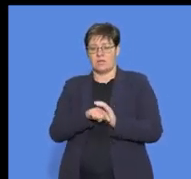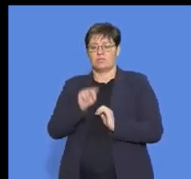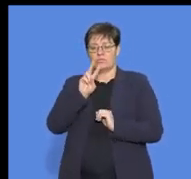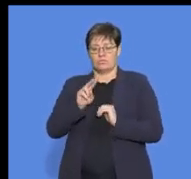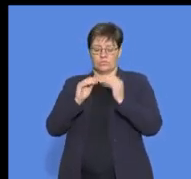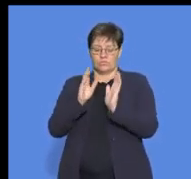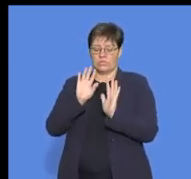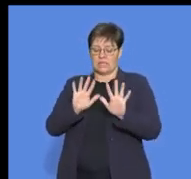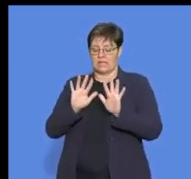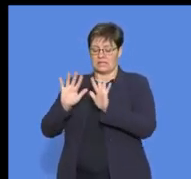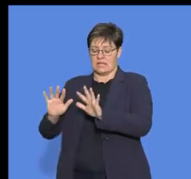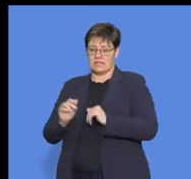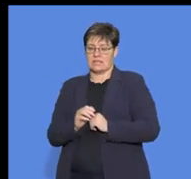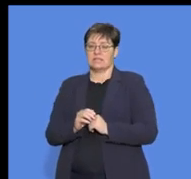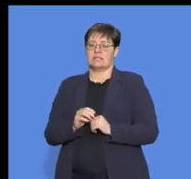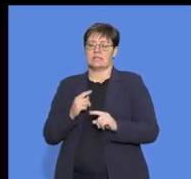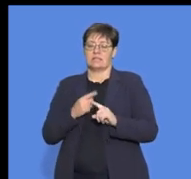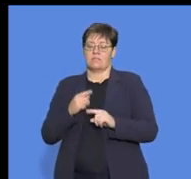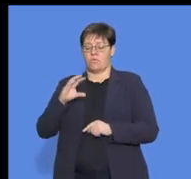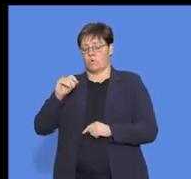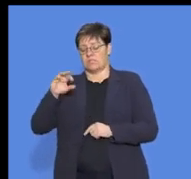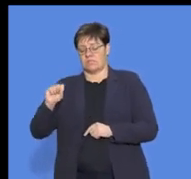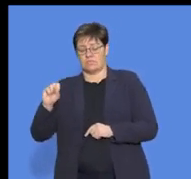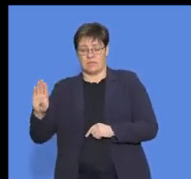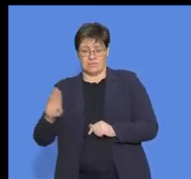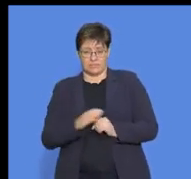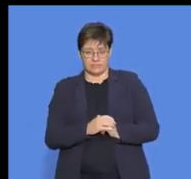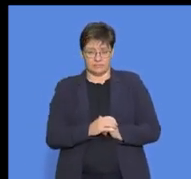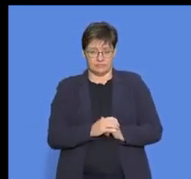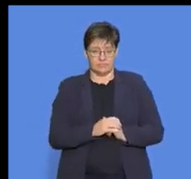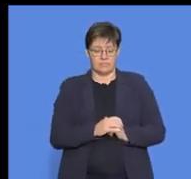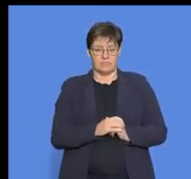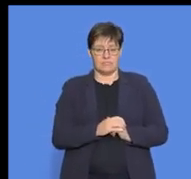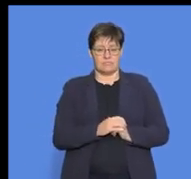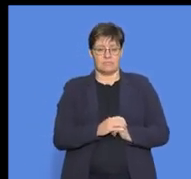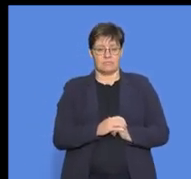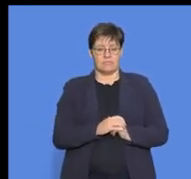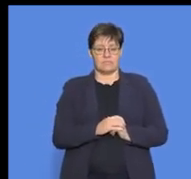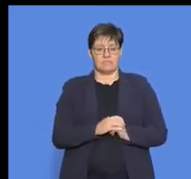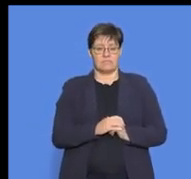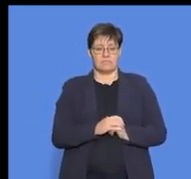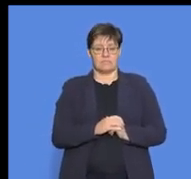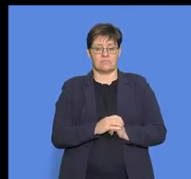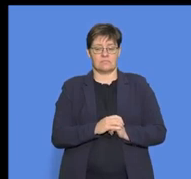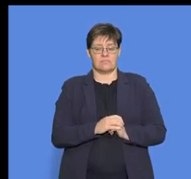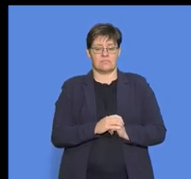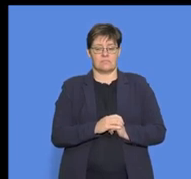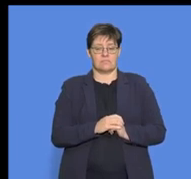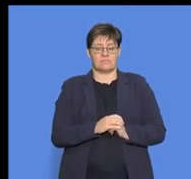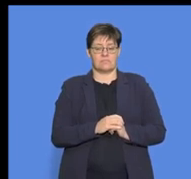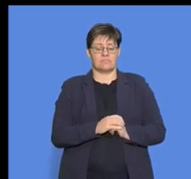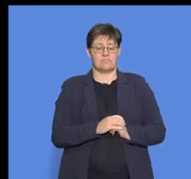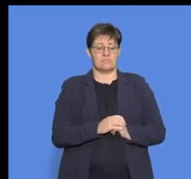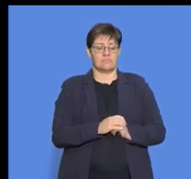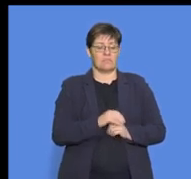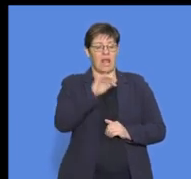squared to 10 times 10. Okay, let's just do some algebra quickly.